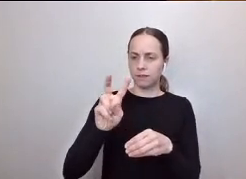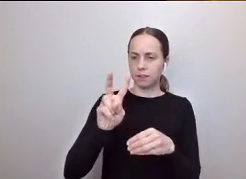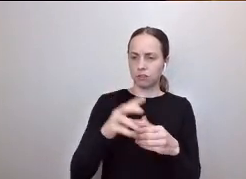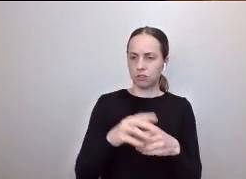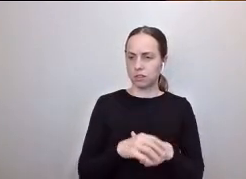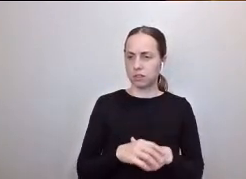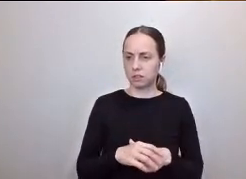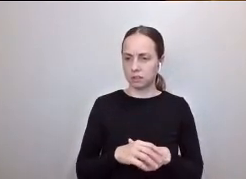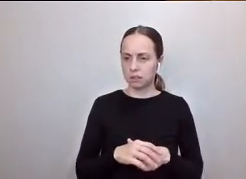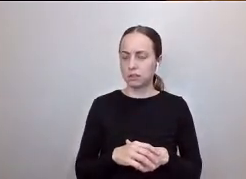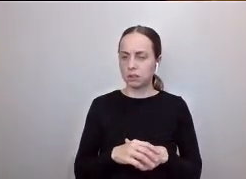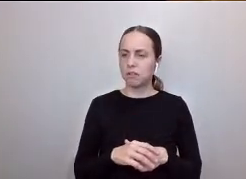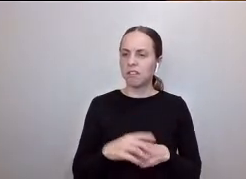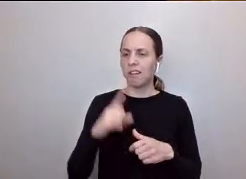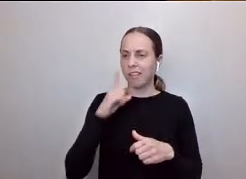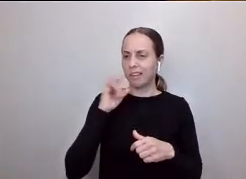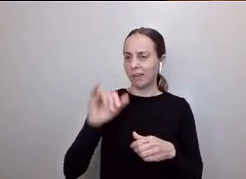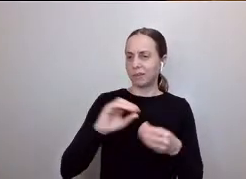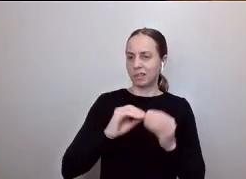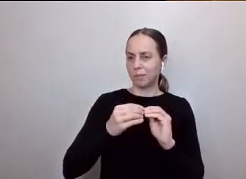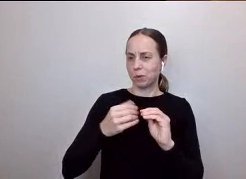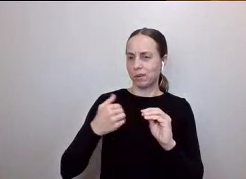so.